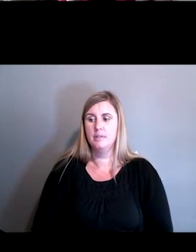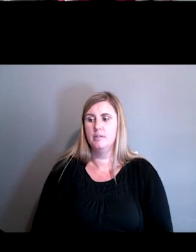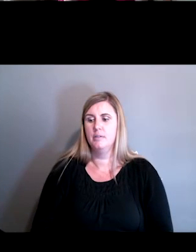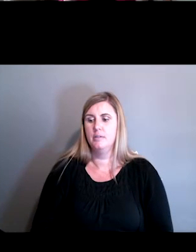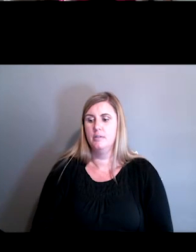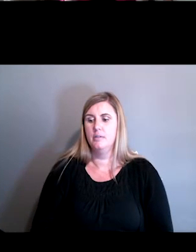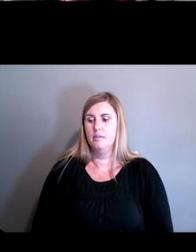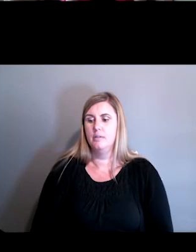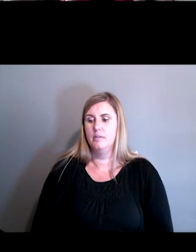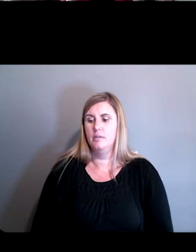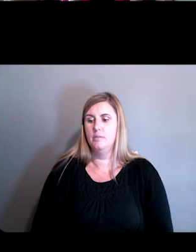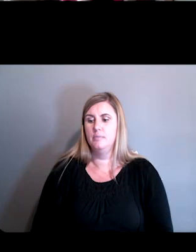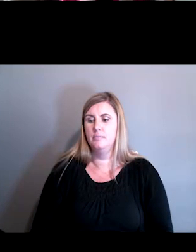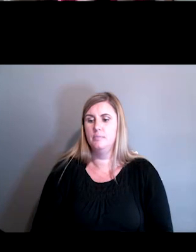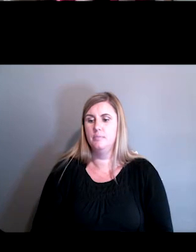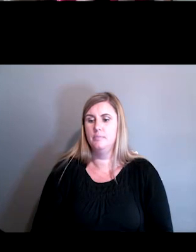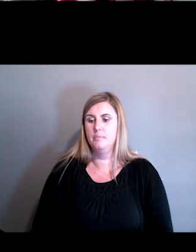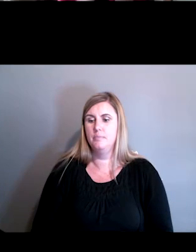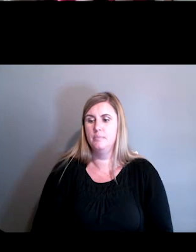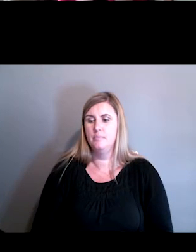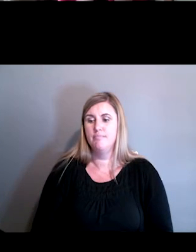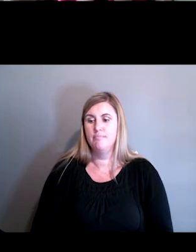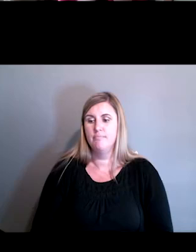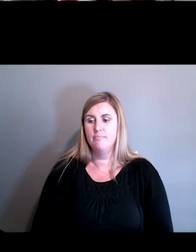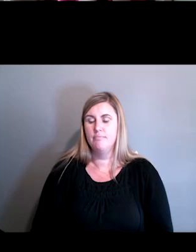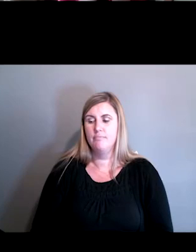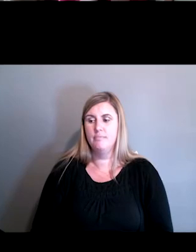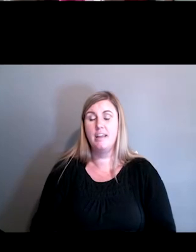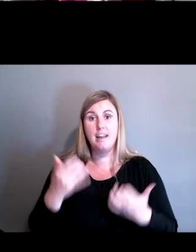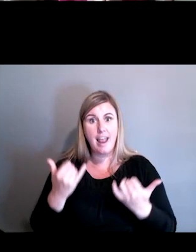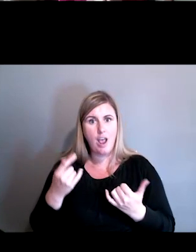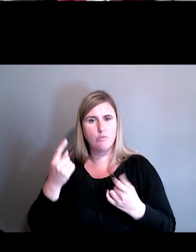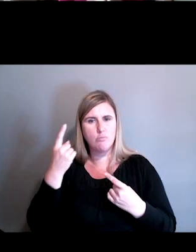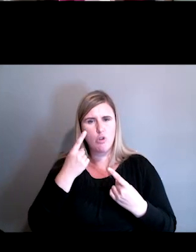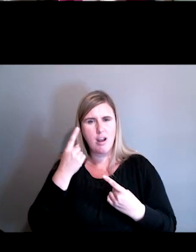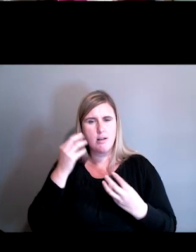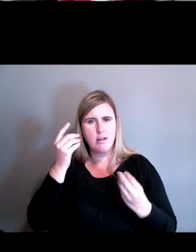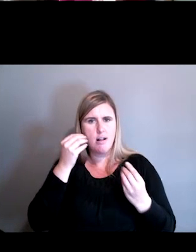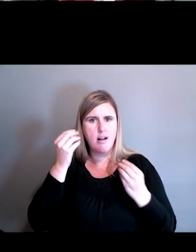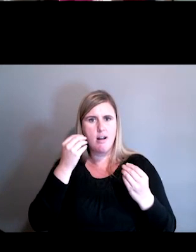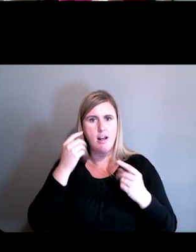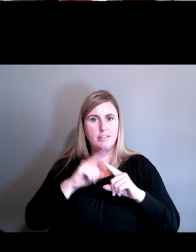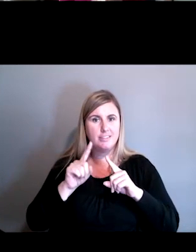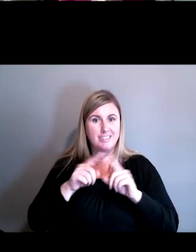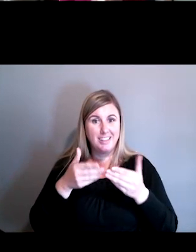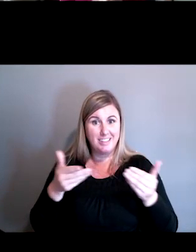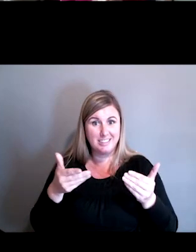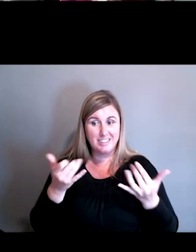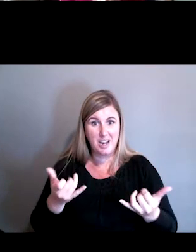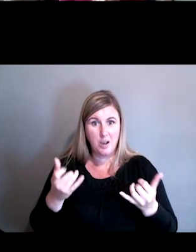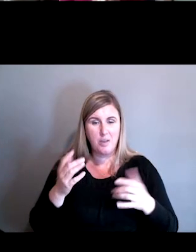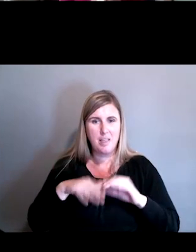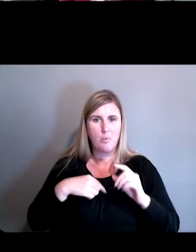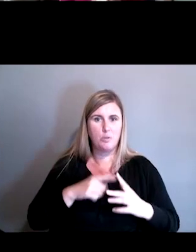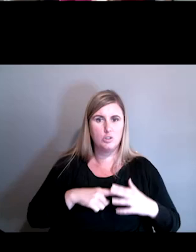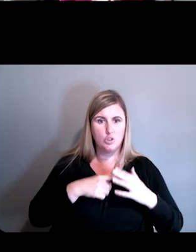So now maybe your brain is buzzing with a variety of different thoughts than when we started. We hope you are thinking about how you can take this